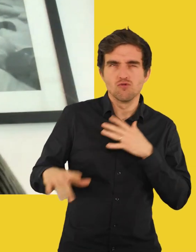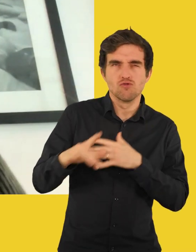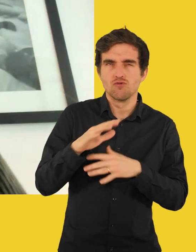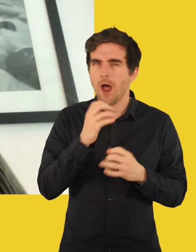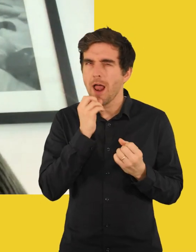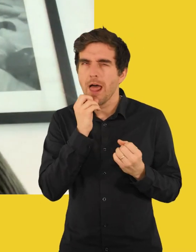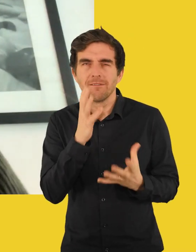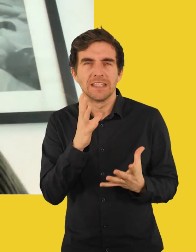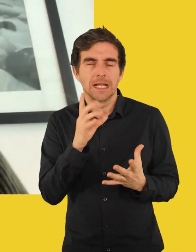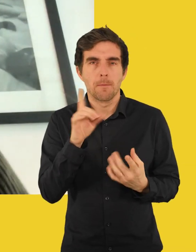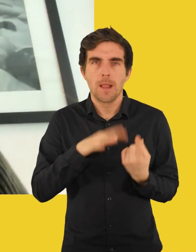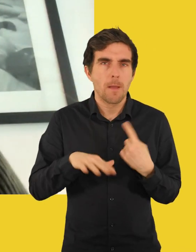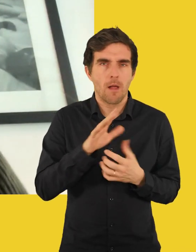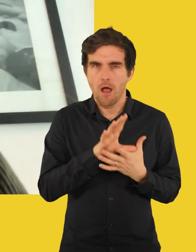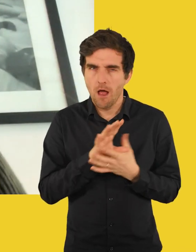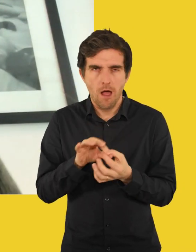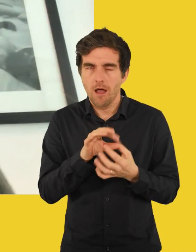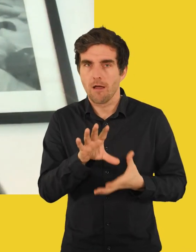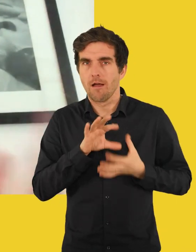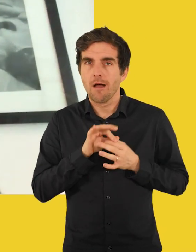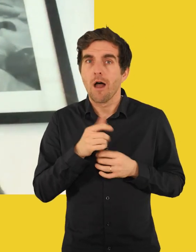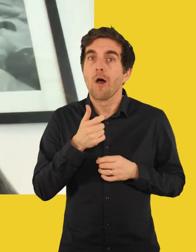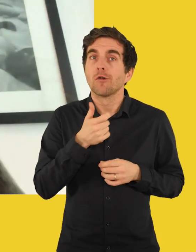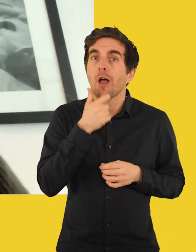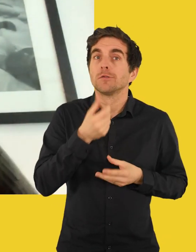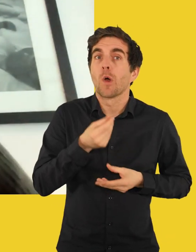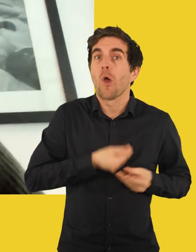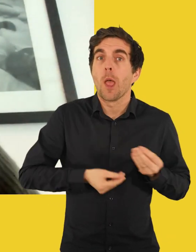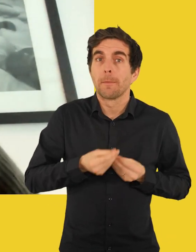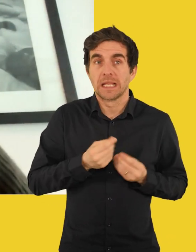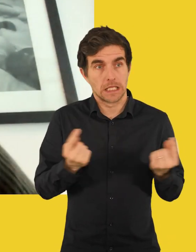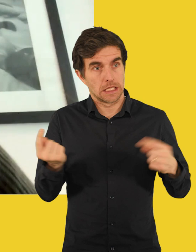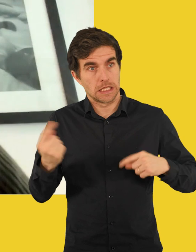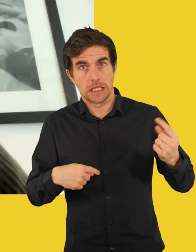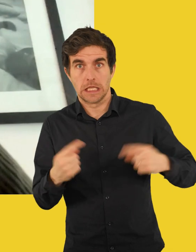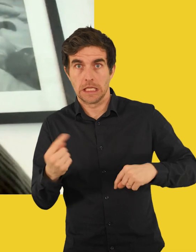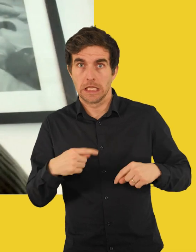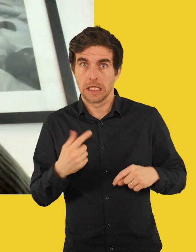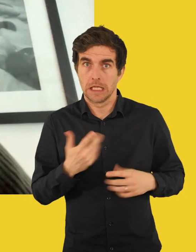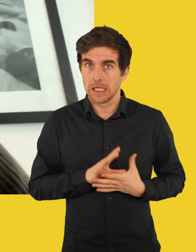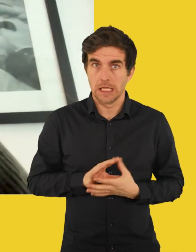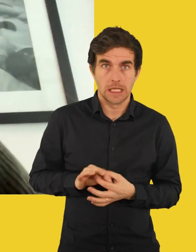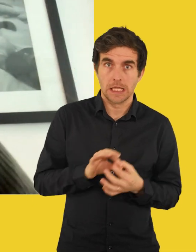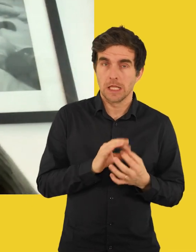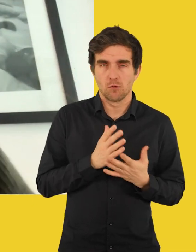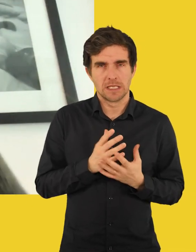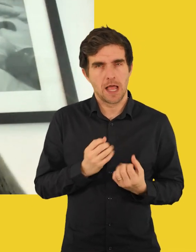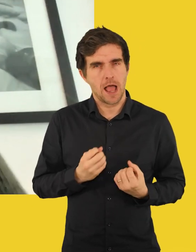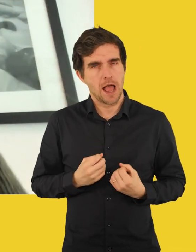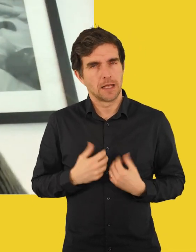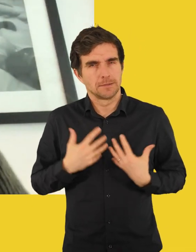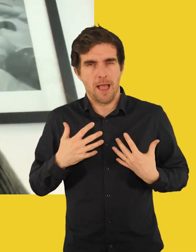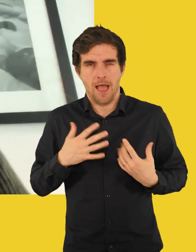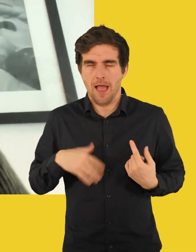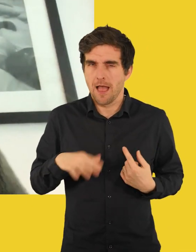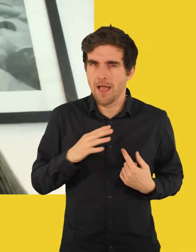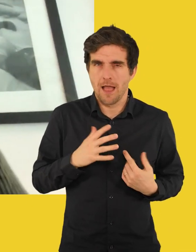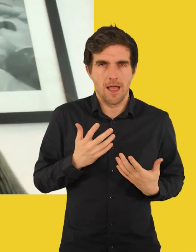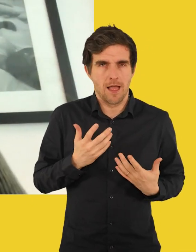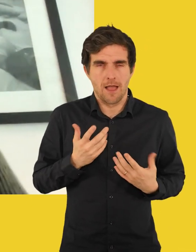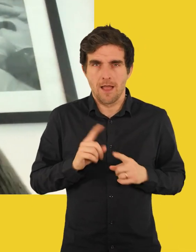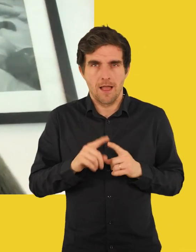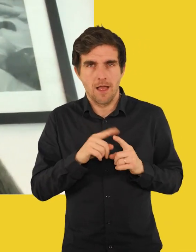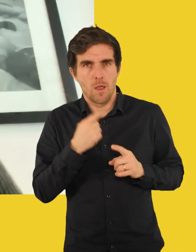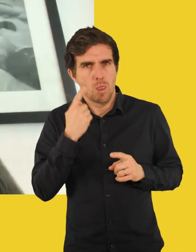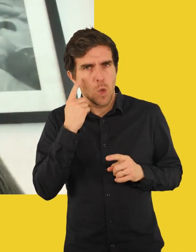of energy and all the people working on doughnut economics in the city coming together. That really inspired people